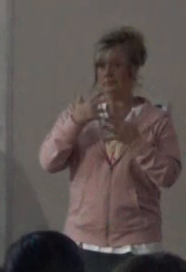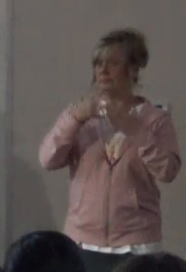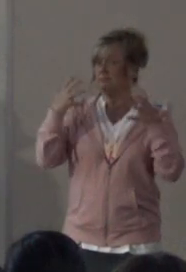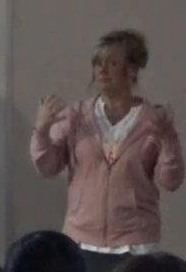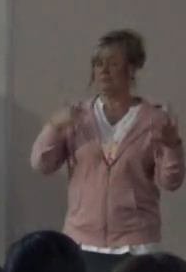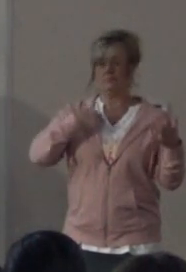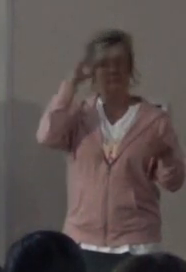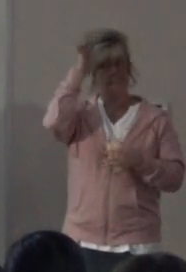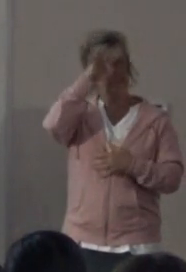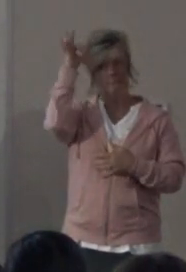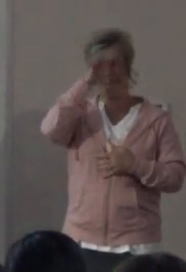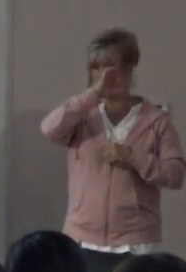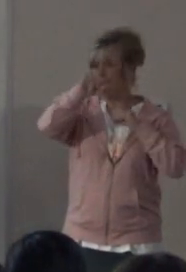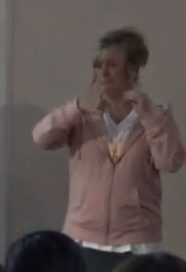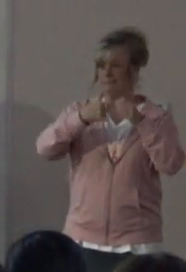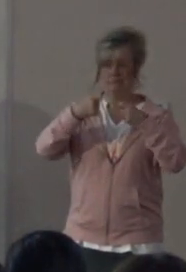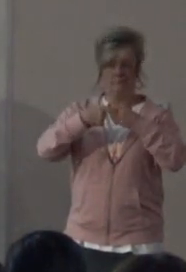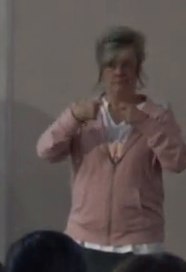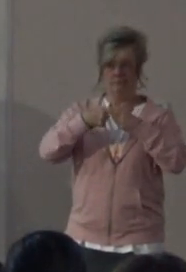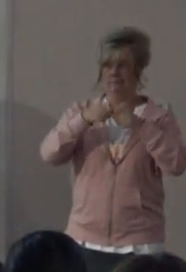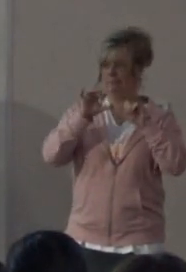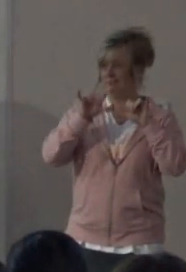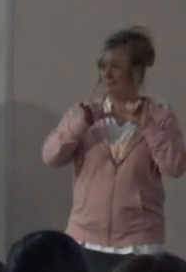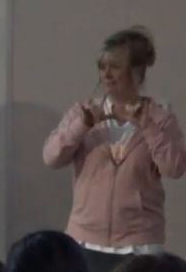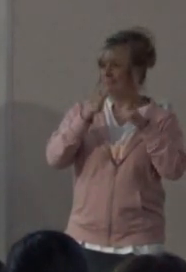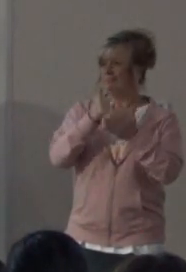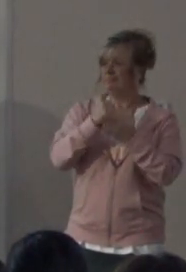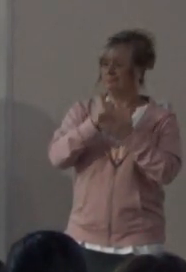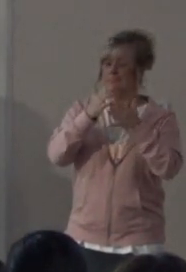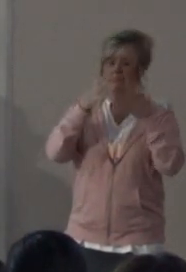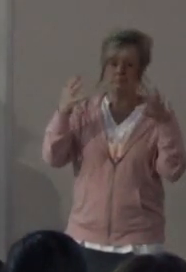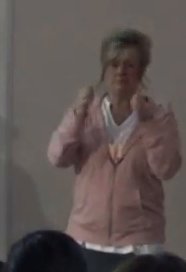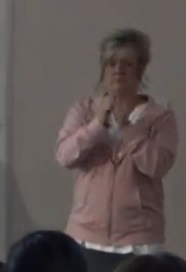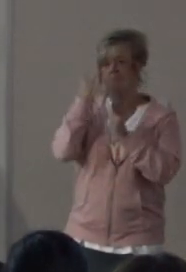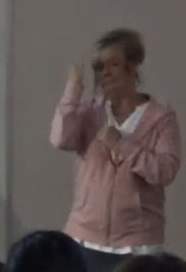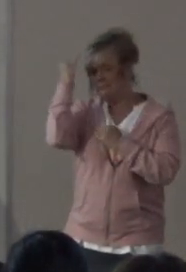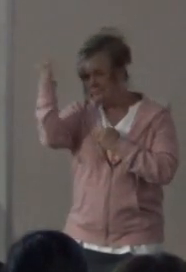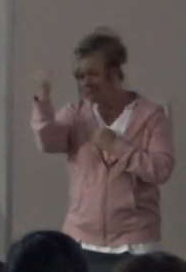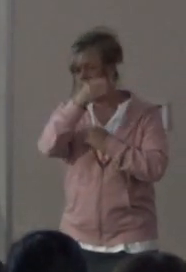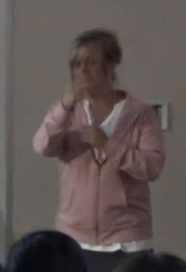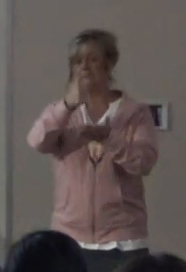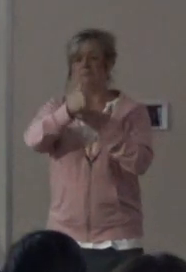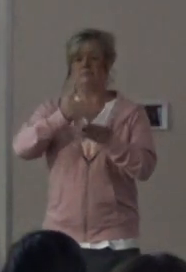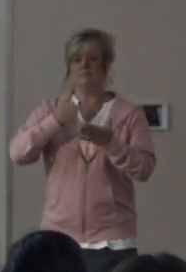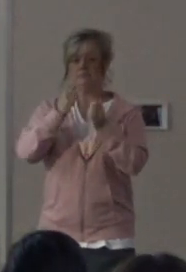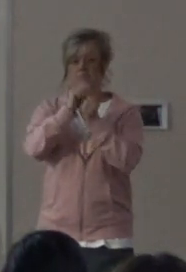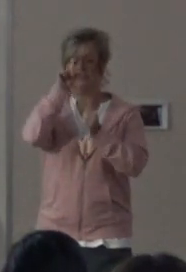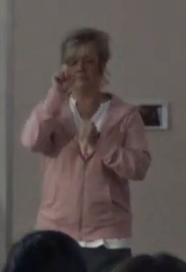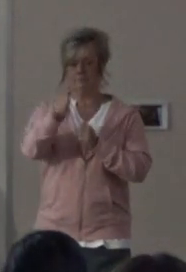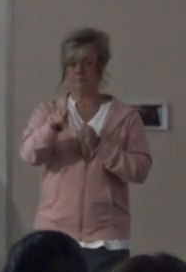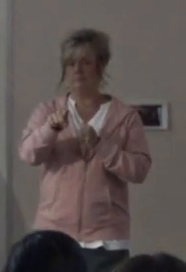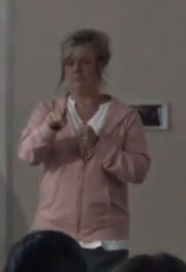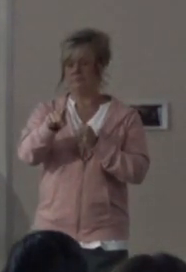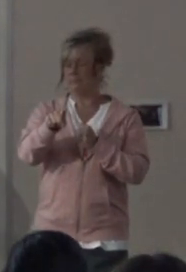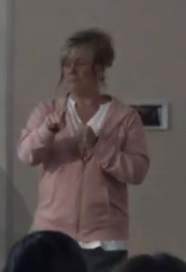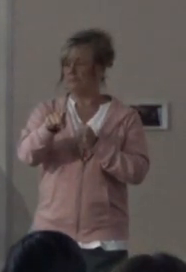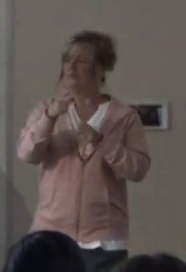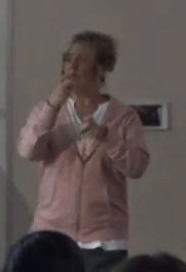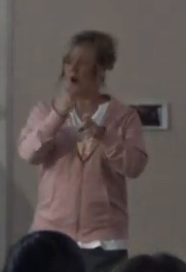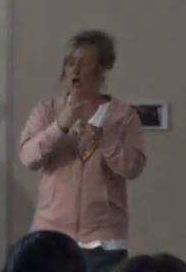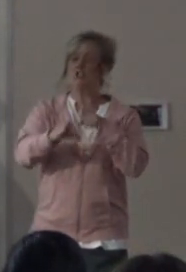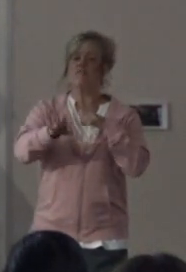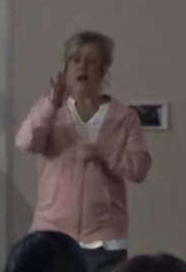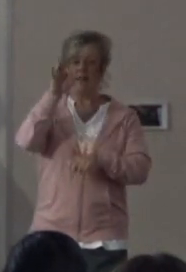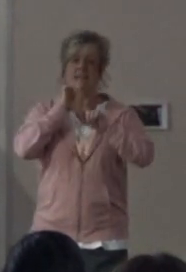I don't know anything about electrical engineering, so it helped a lot with giving me ideas and helping me with questions that were hard to